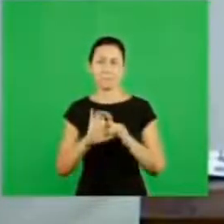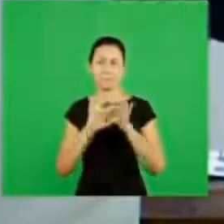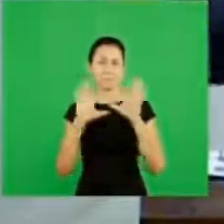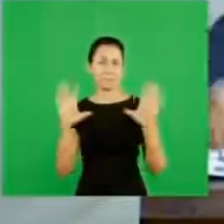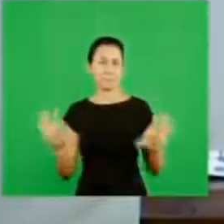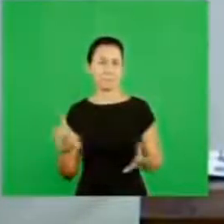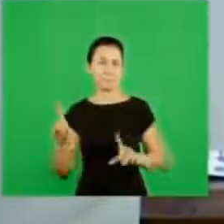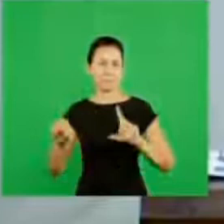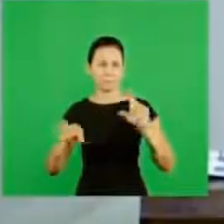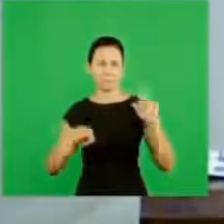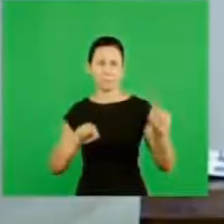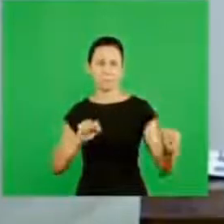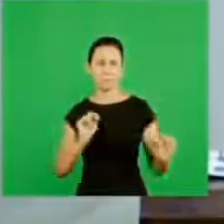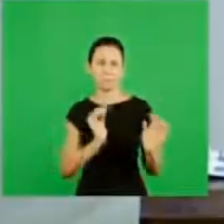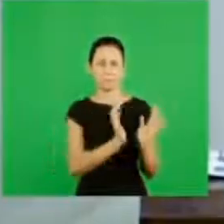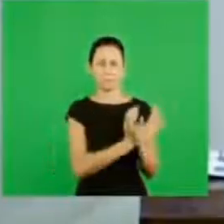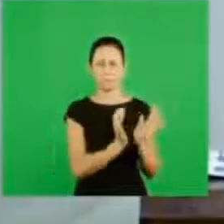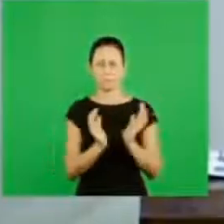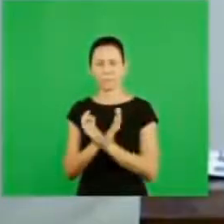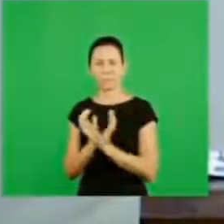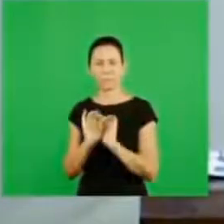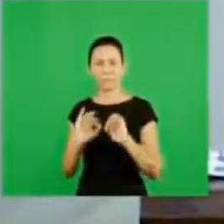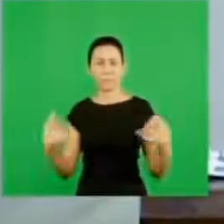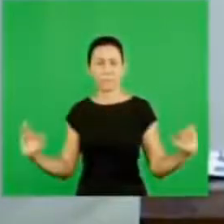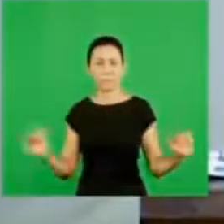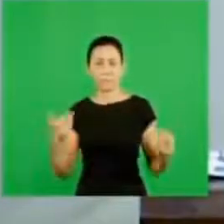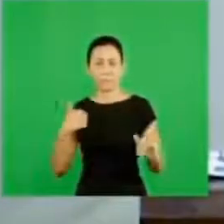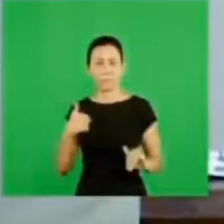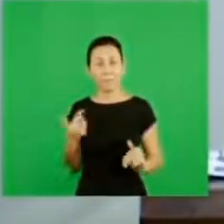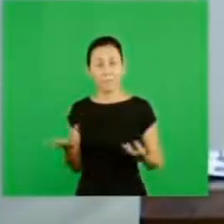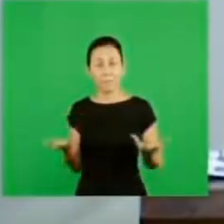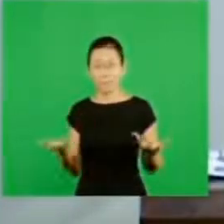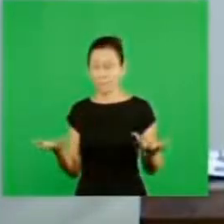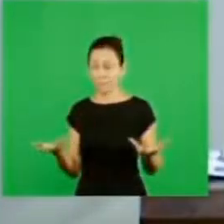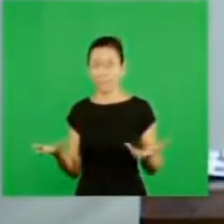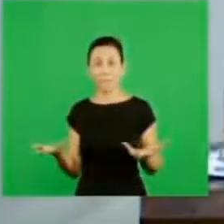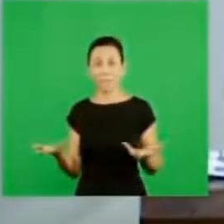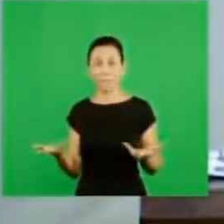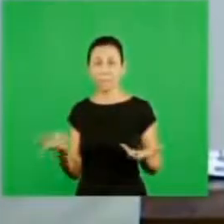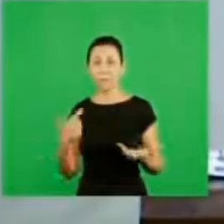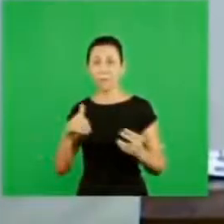doesn't matter if we choose democracy or socialism. That didn't interest us.